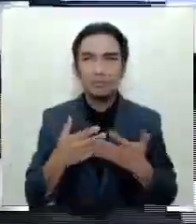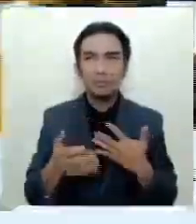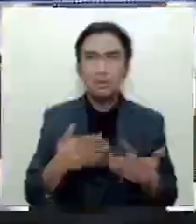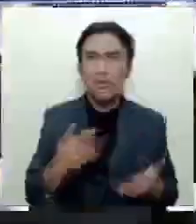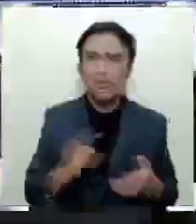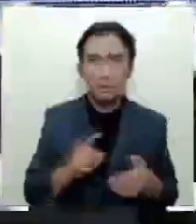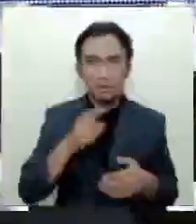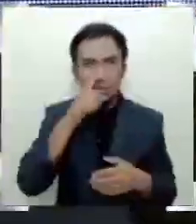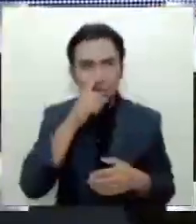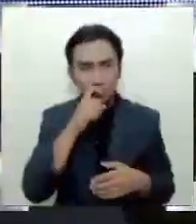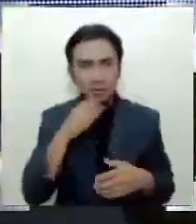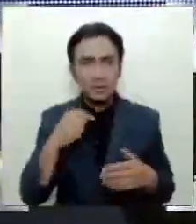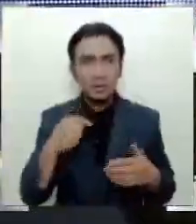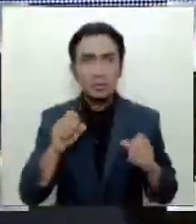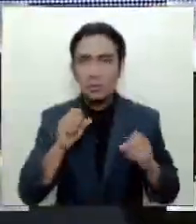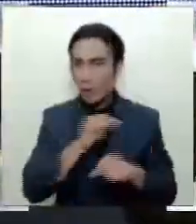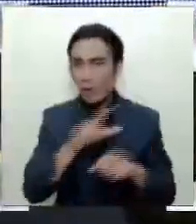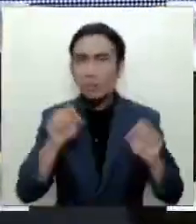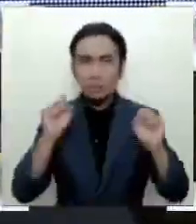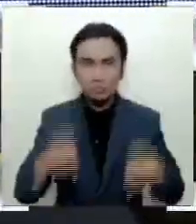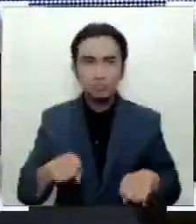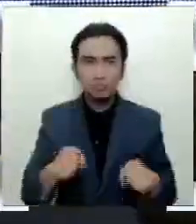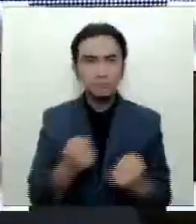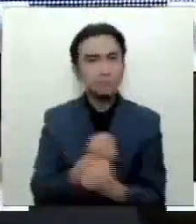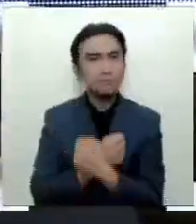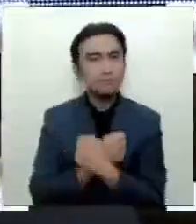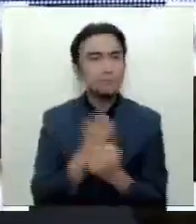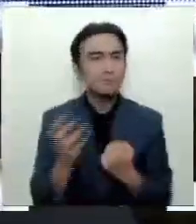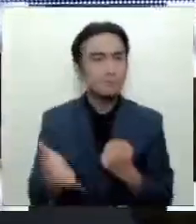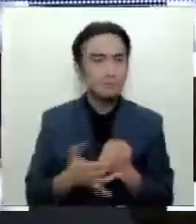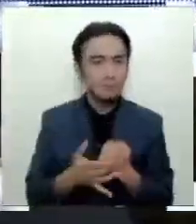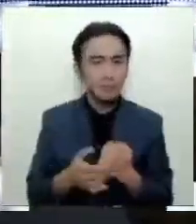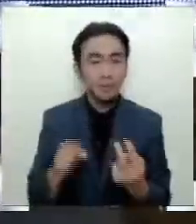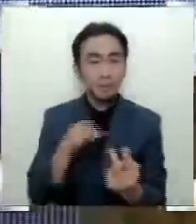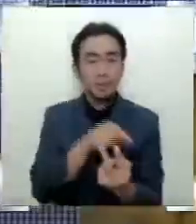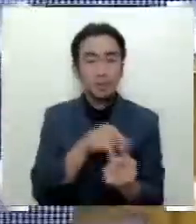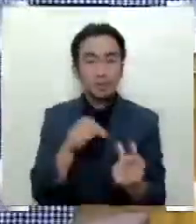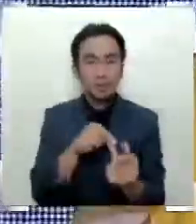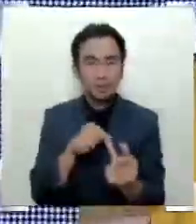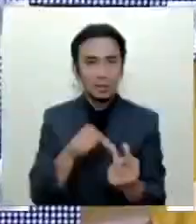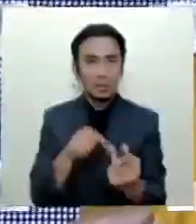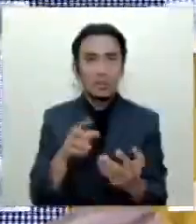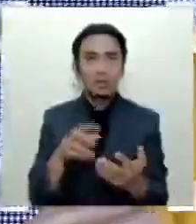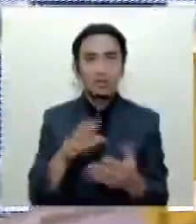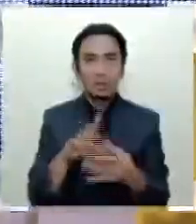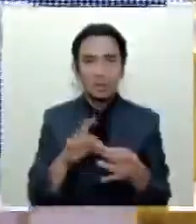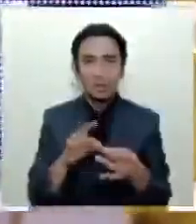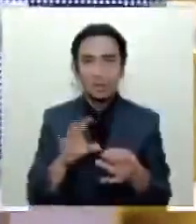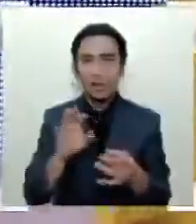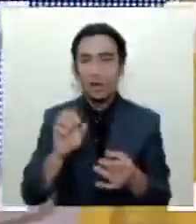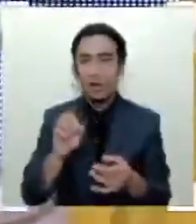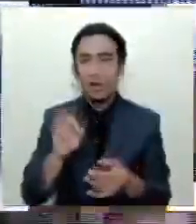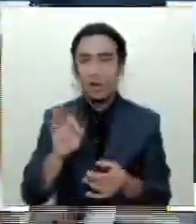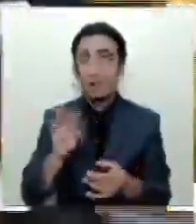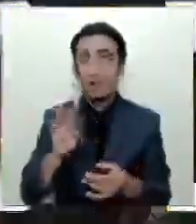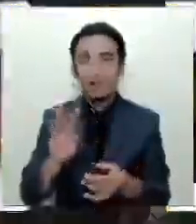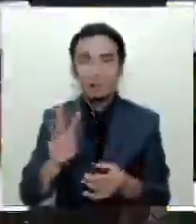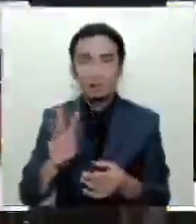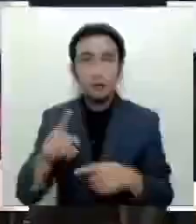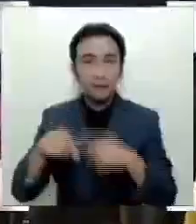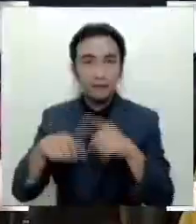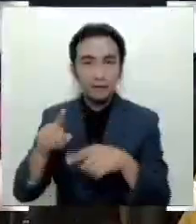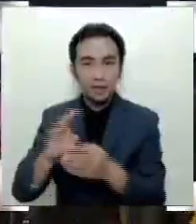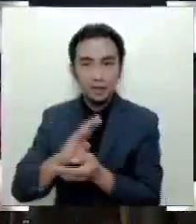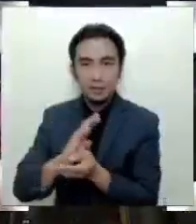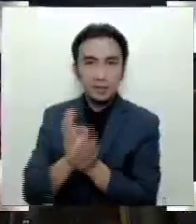ma-inlove. Gagampanan ni na Ate V at Boyet ang karakter ng dalawang OFW na from friends ay naging lovers.